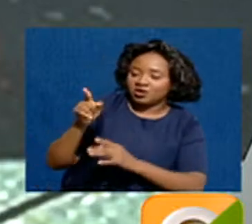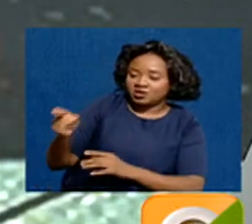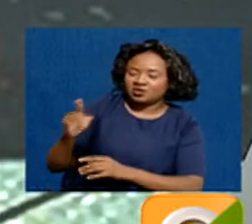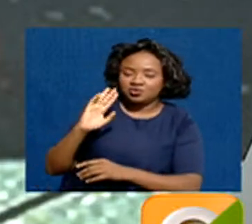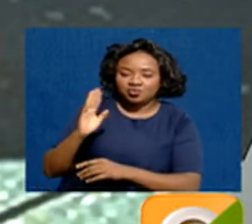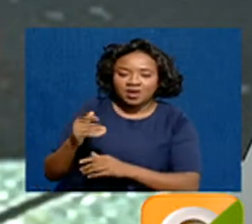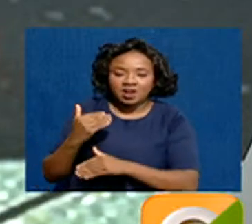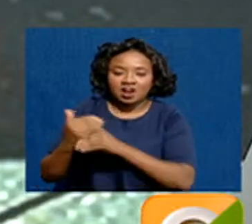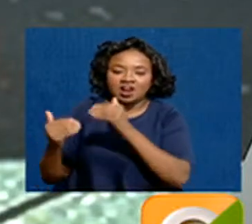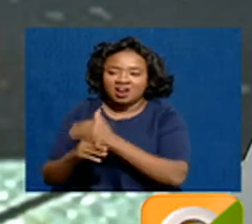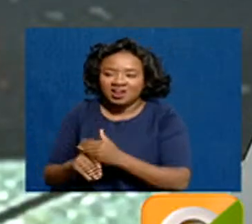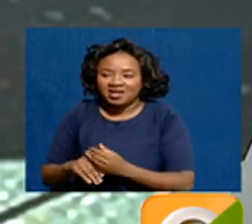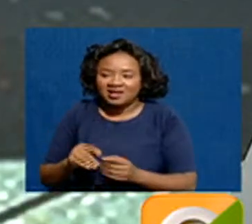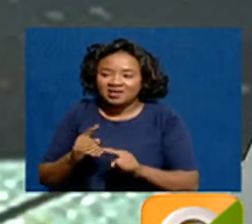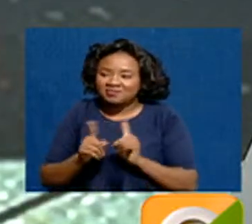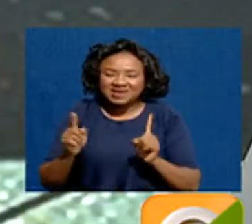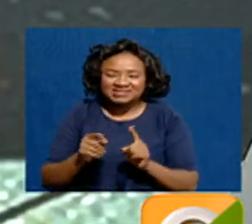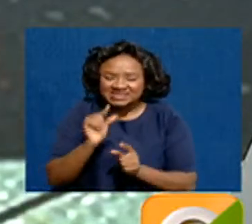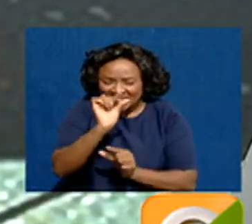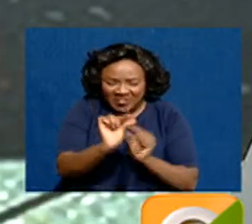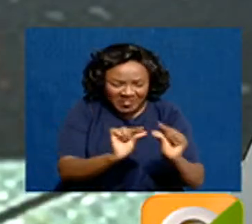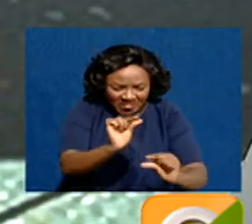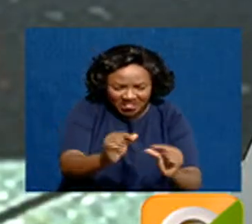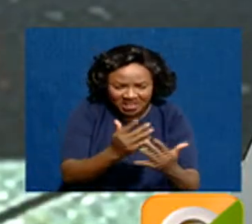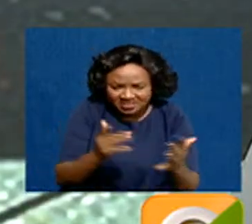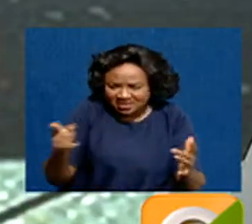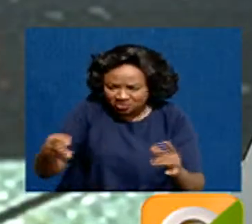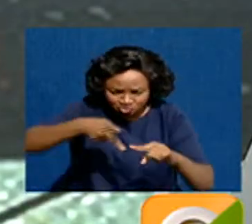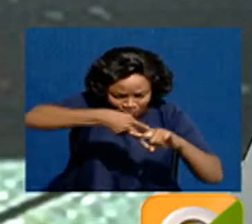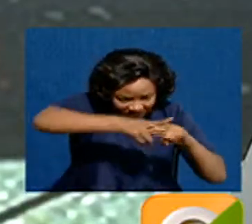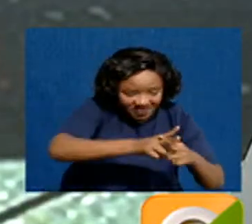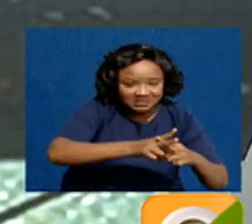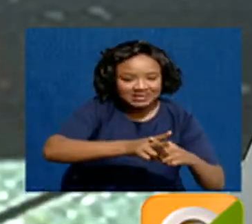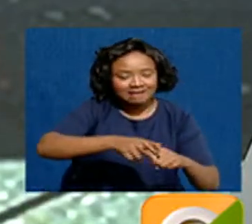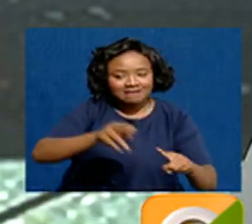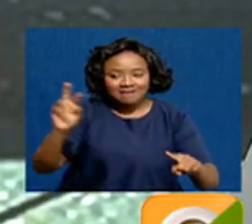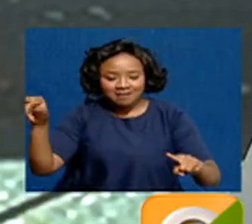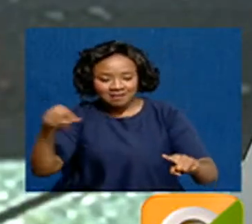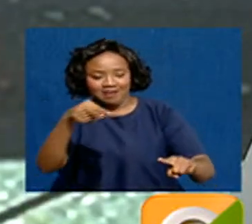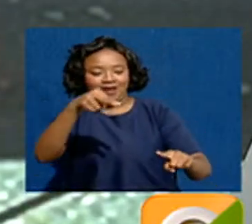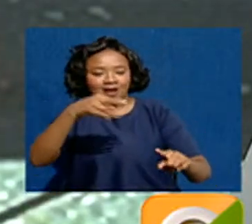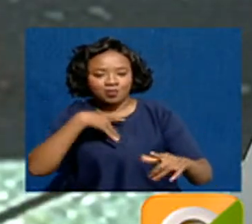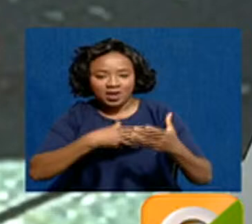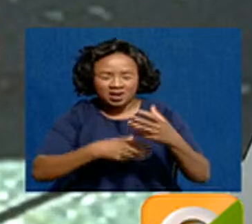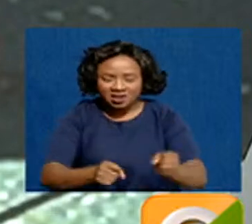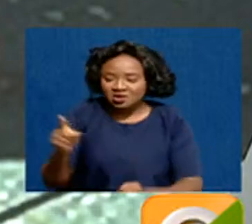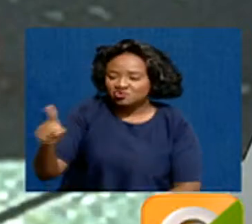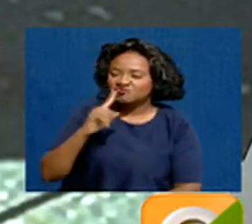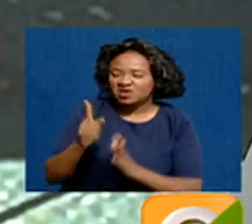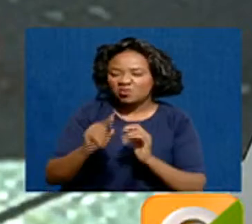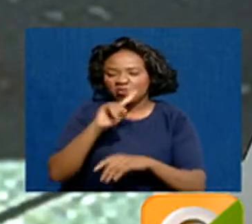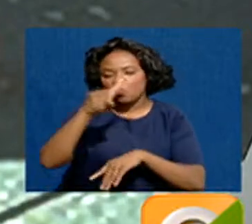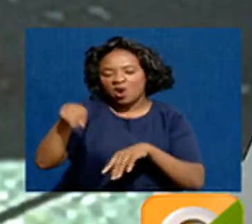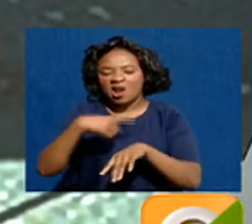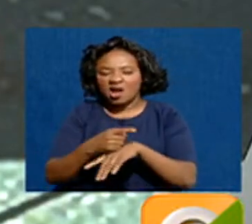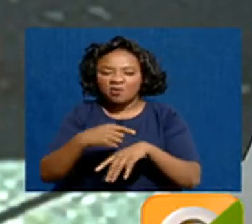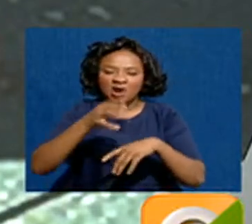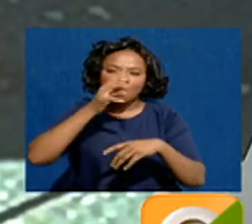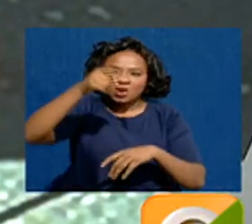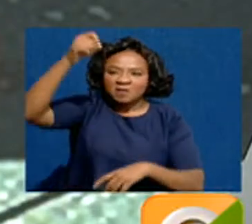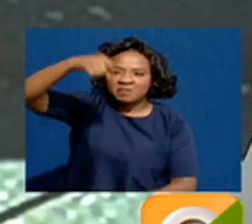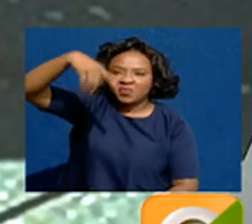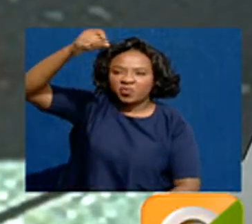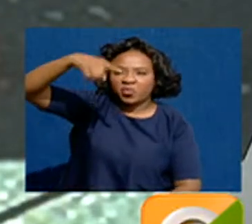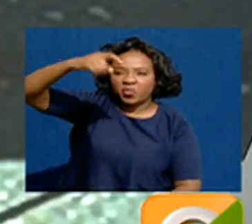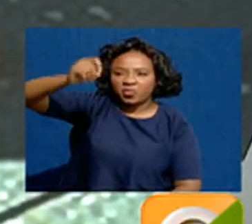in a minute, it is the little things that matter. You've said 1 hour for you of leakage at a section